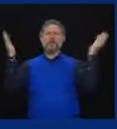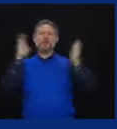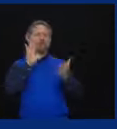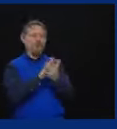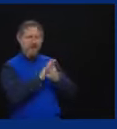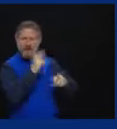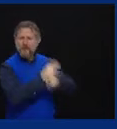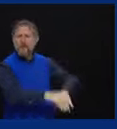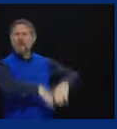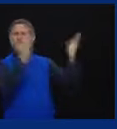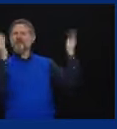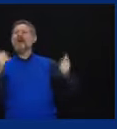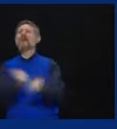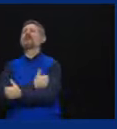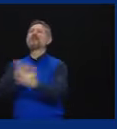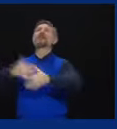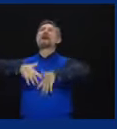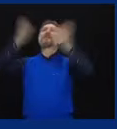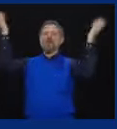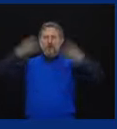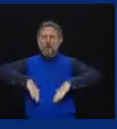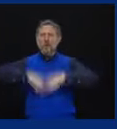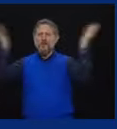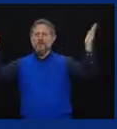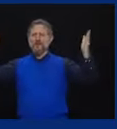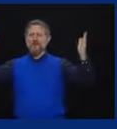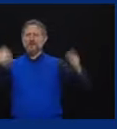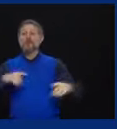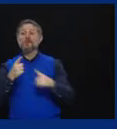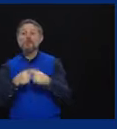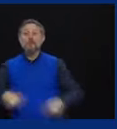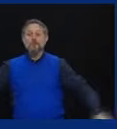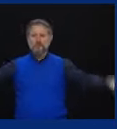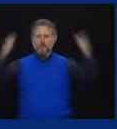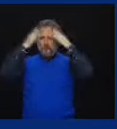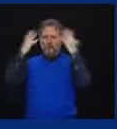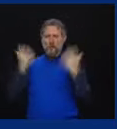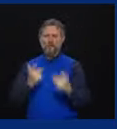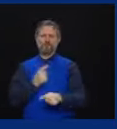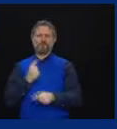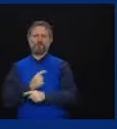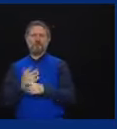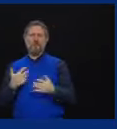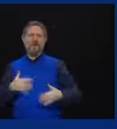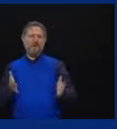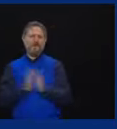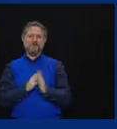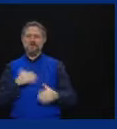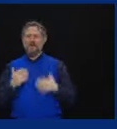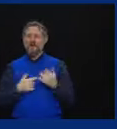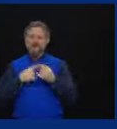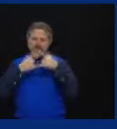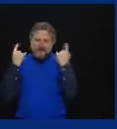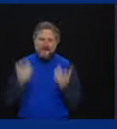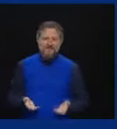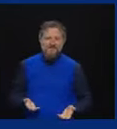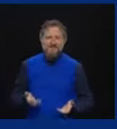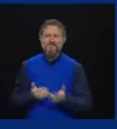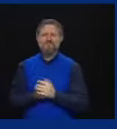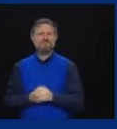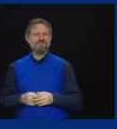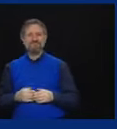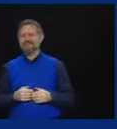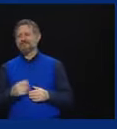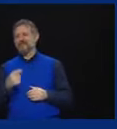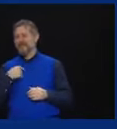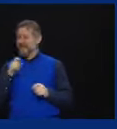open because there's no reason we can't if people do what we simply asked them to do. Wear a mask. I can even order you one of these very